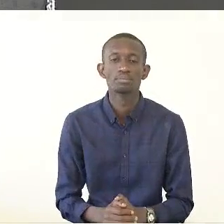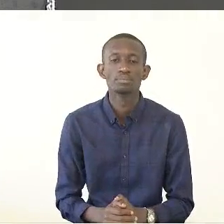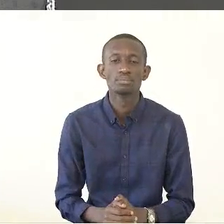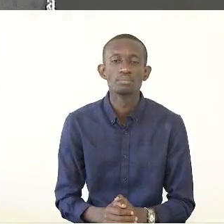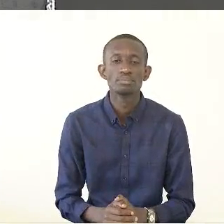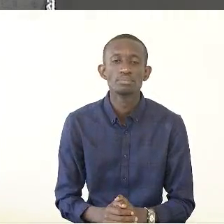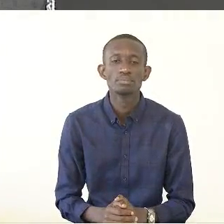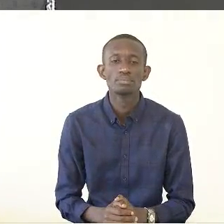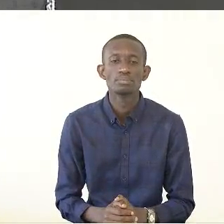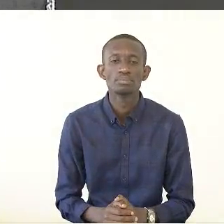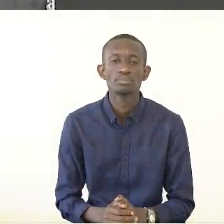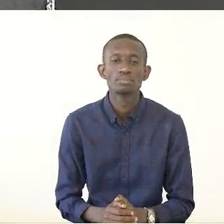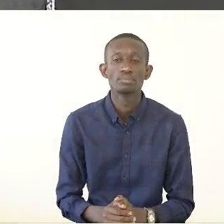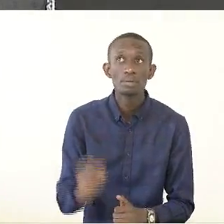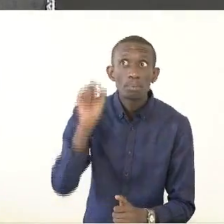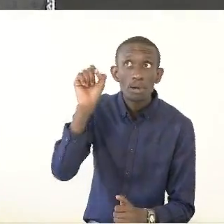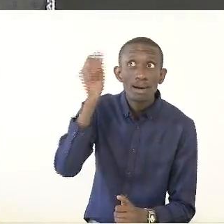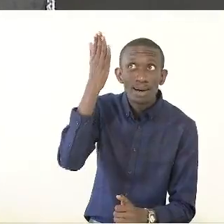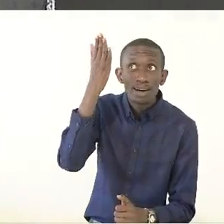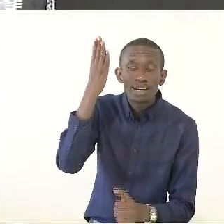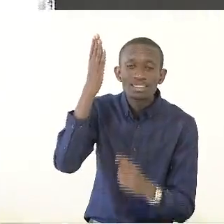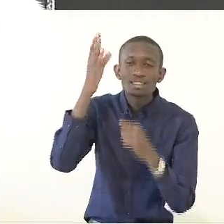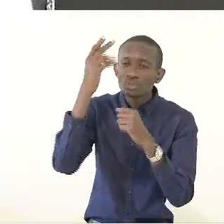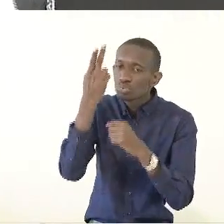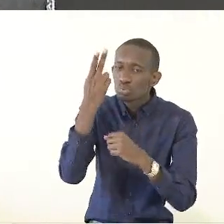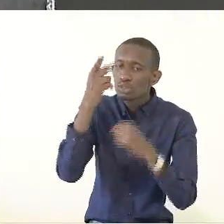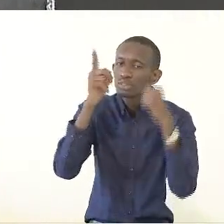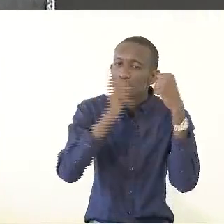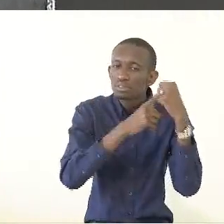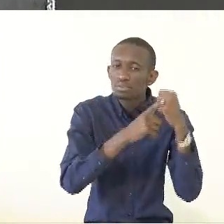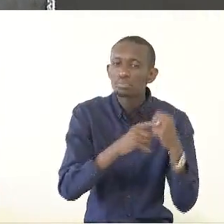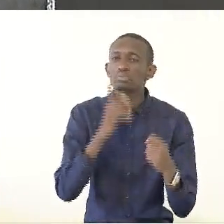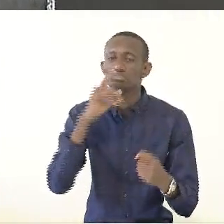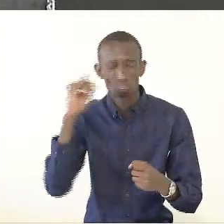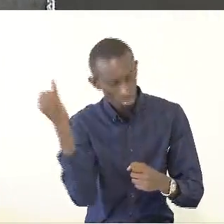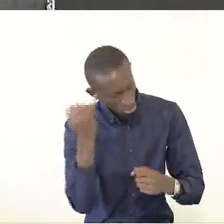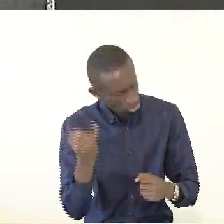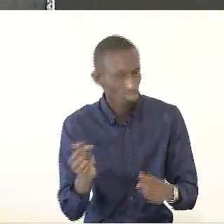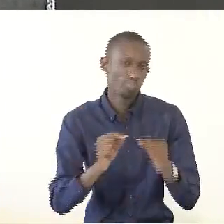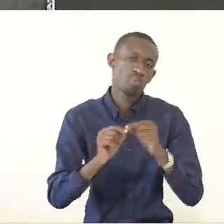Like this. This is point 2 and 6. Let's draw.